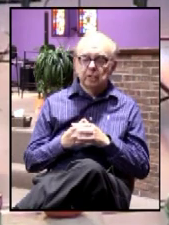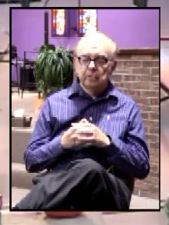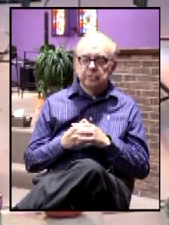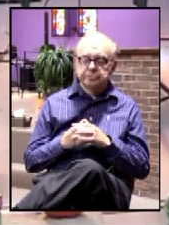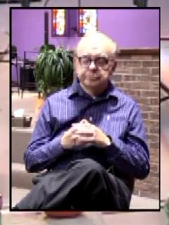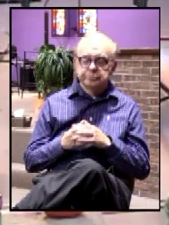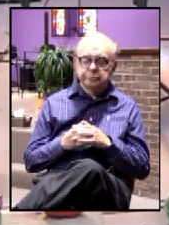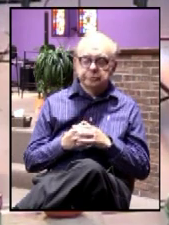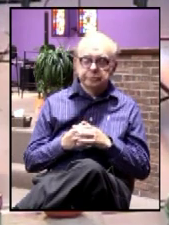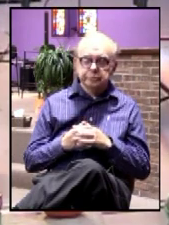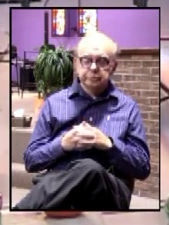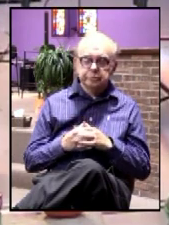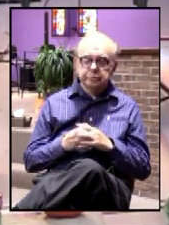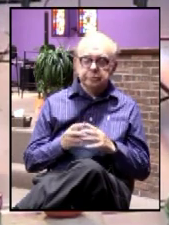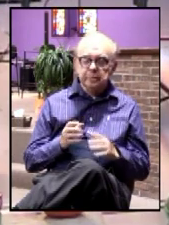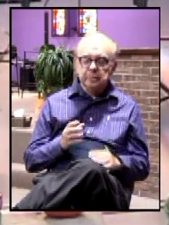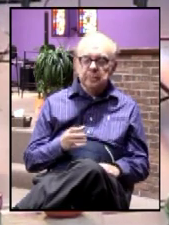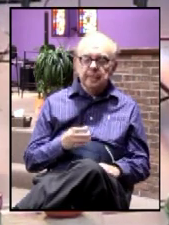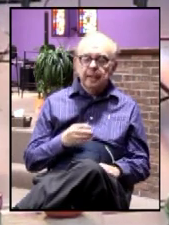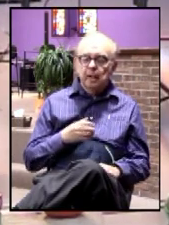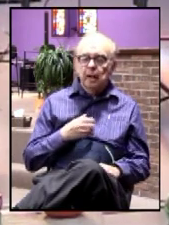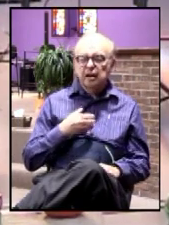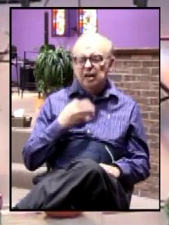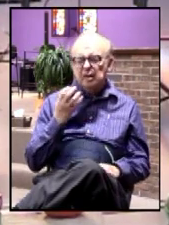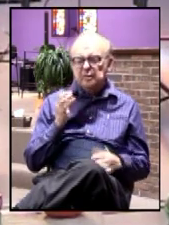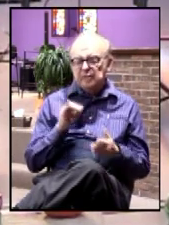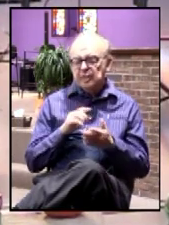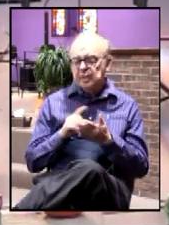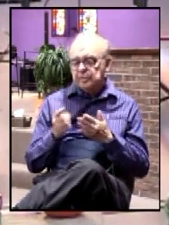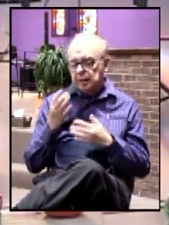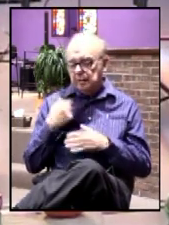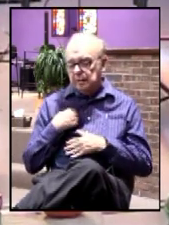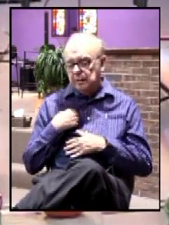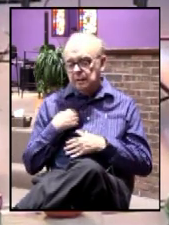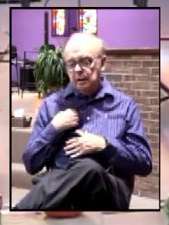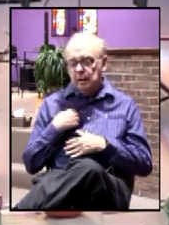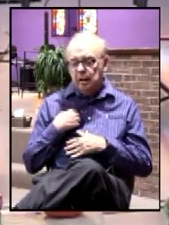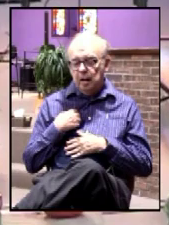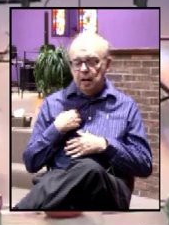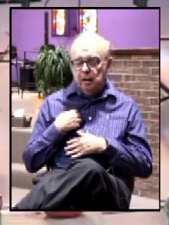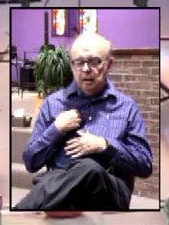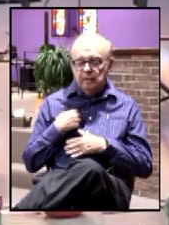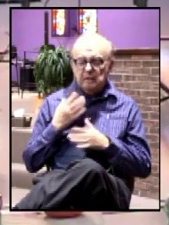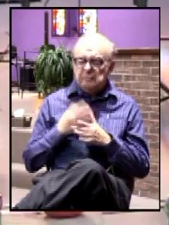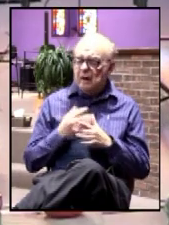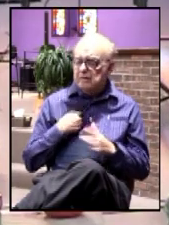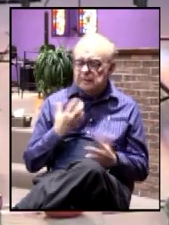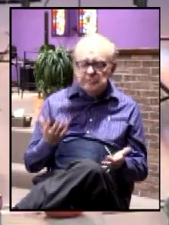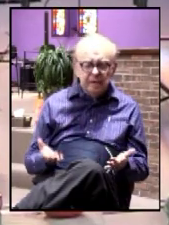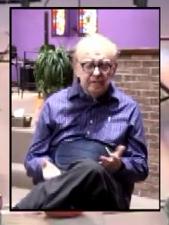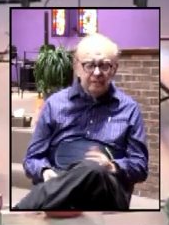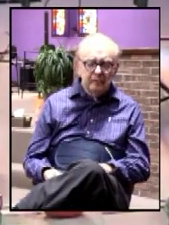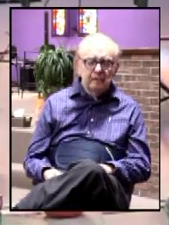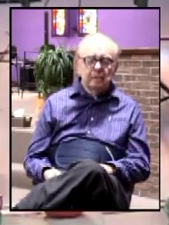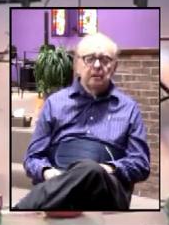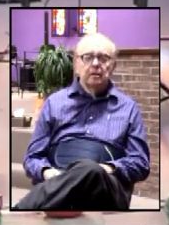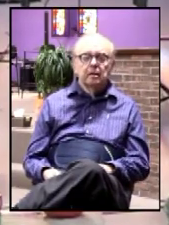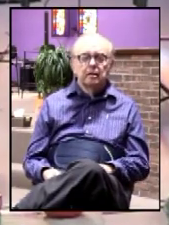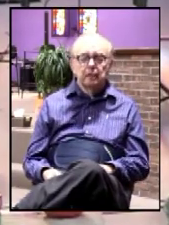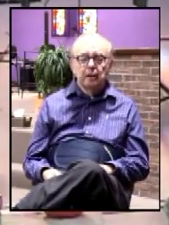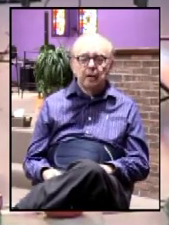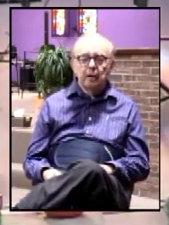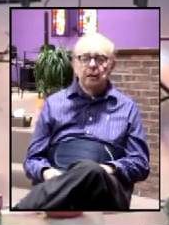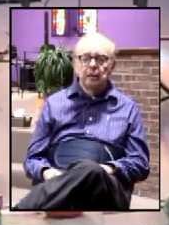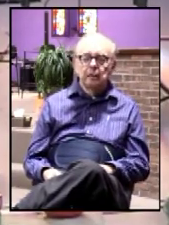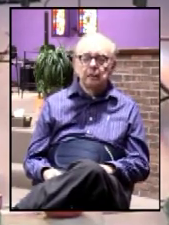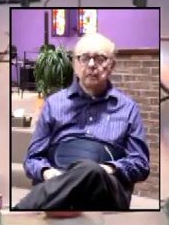I got really upset this week because it bugs the daylights out of me.